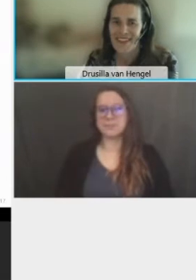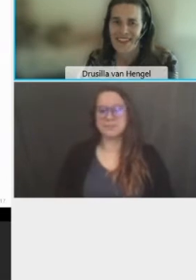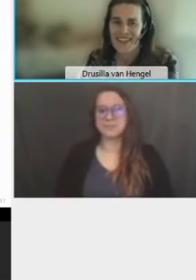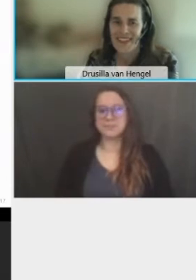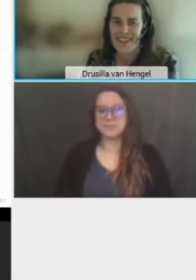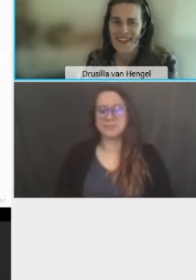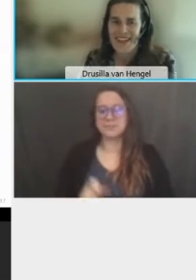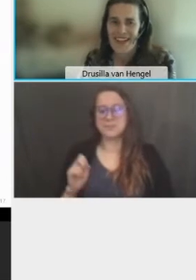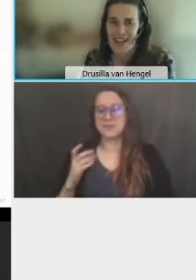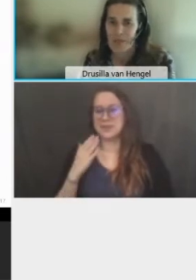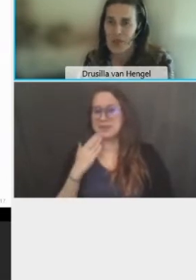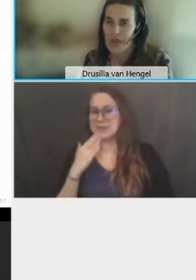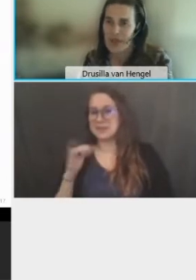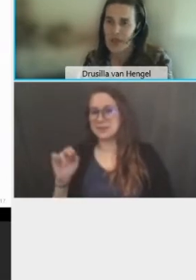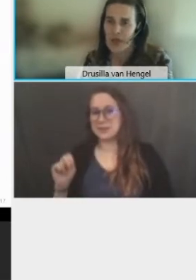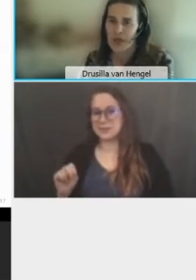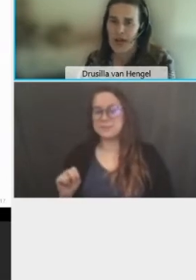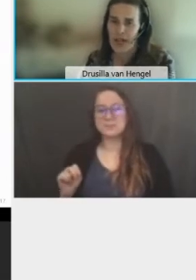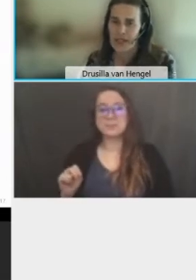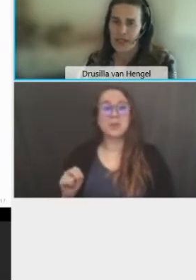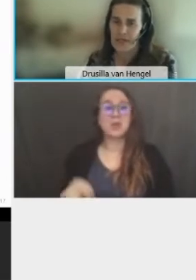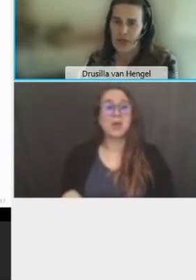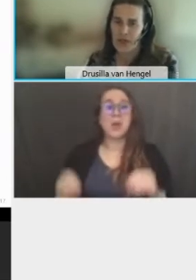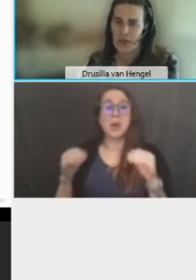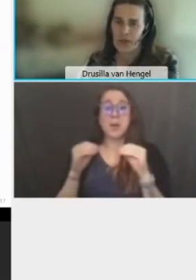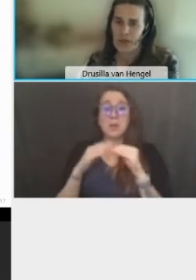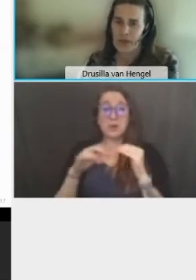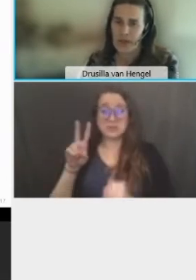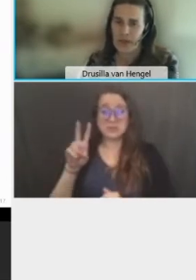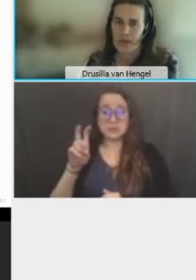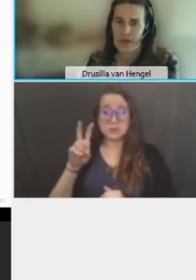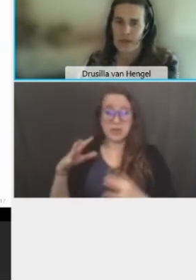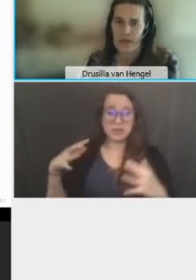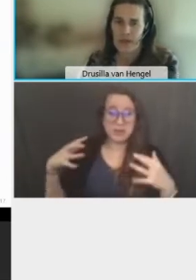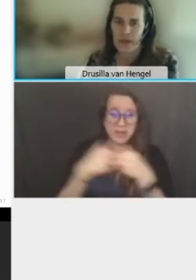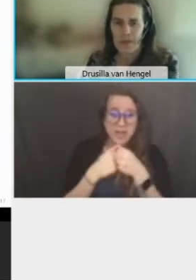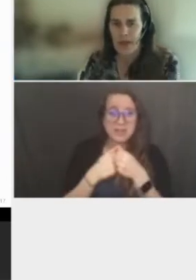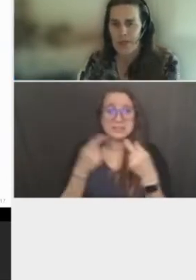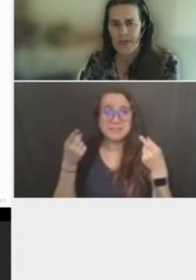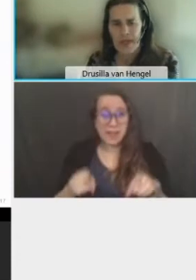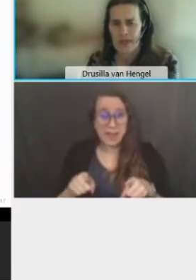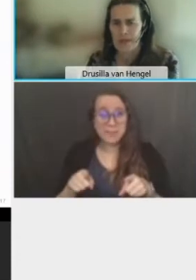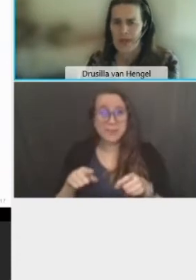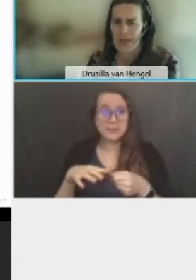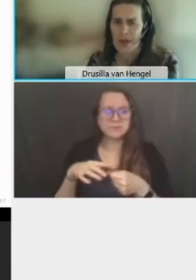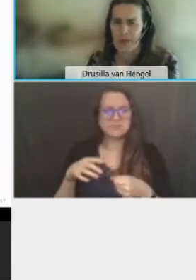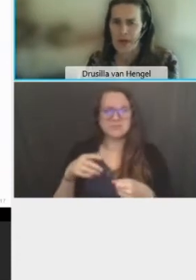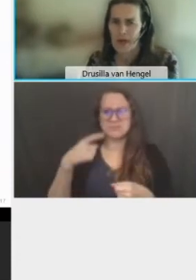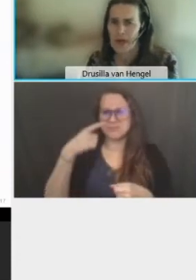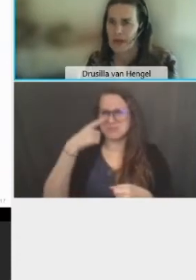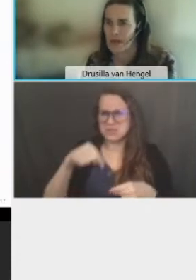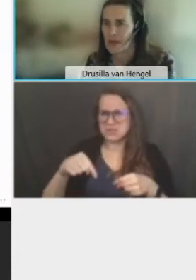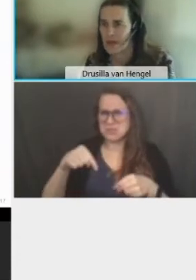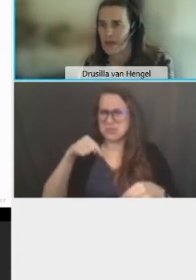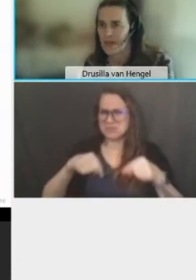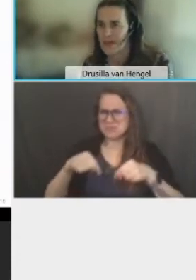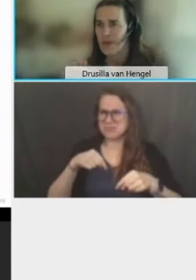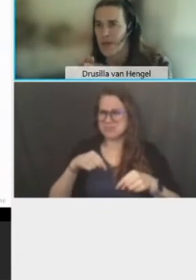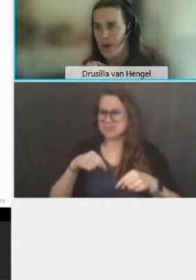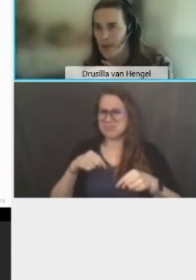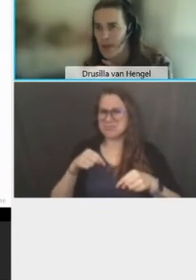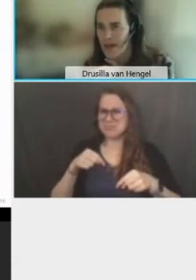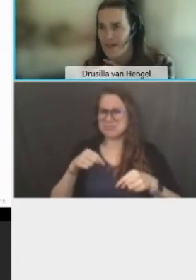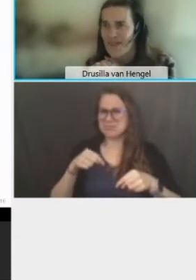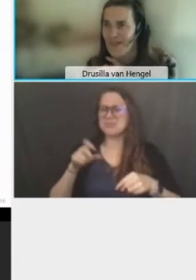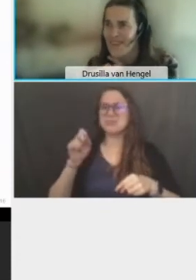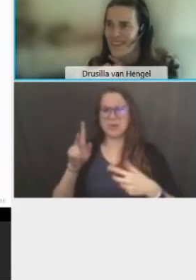Thank you, Ian. More than 200 crashes have occurred within. Can I back up a second? Something happened there. There are